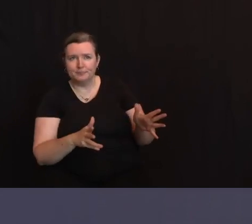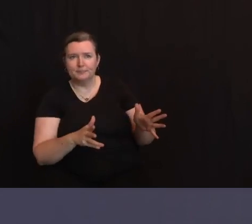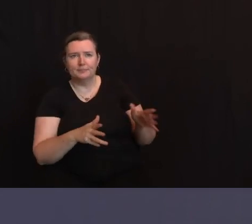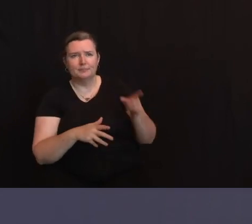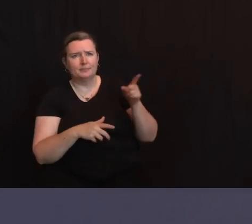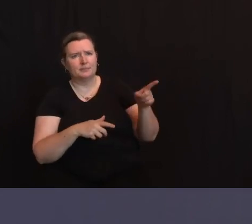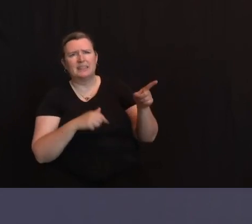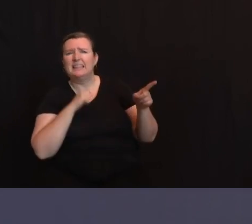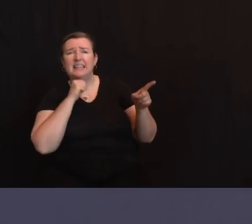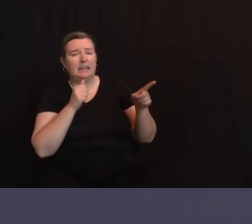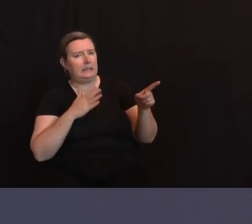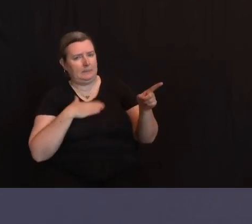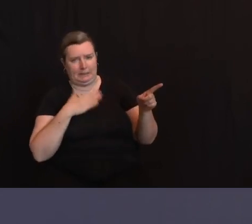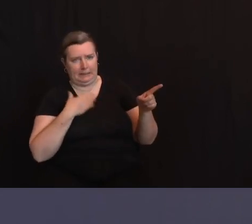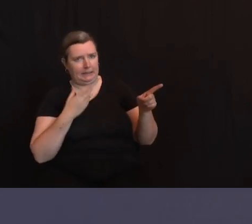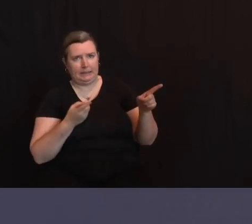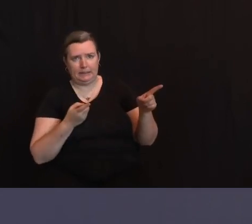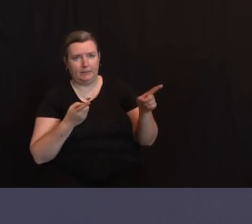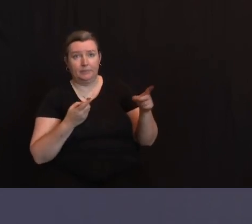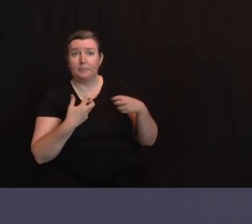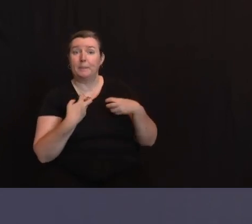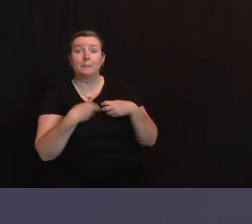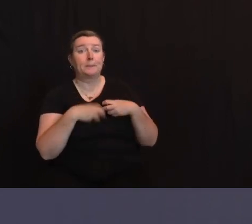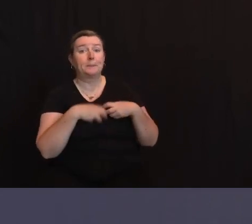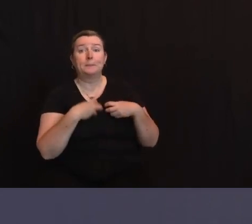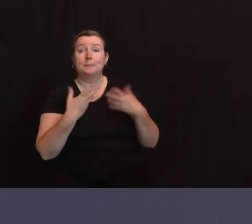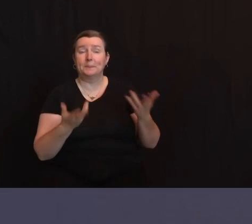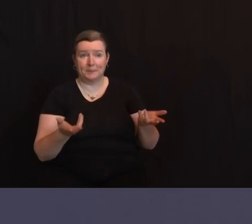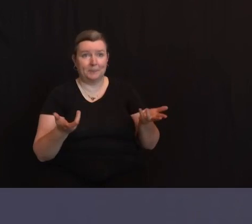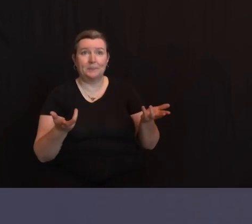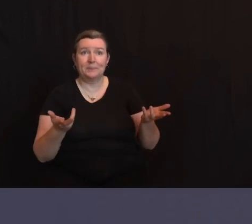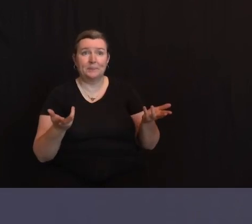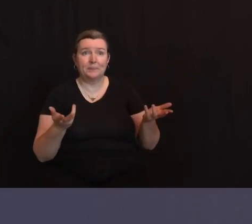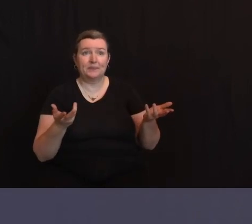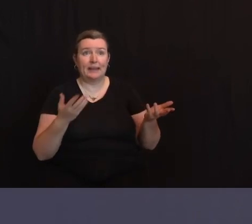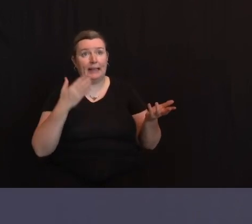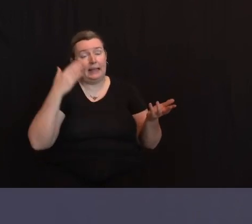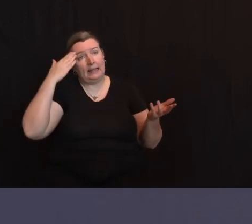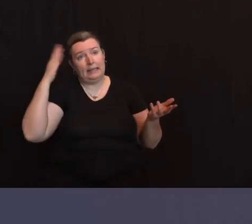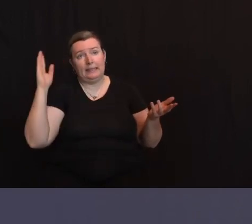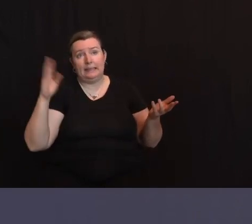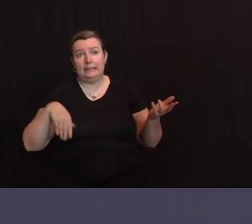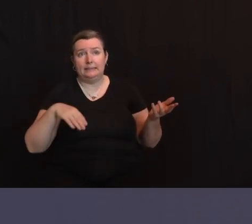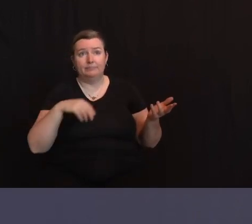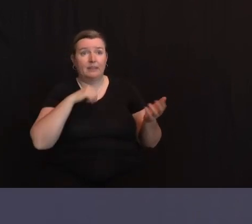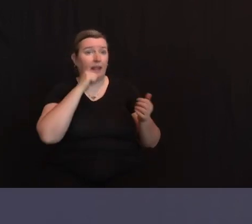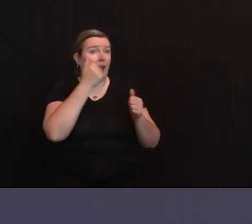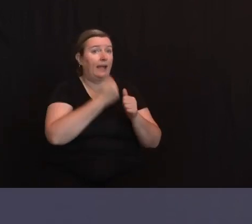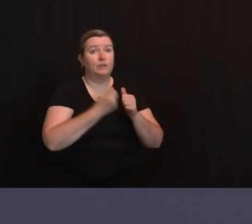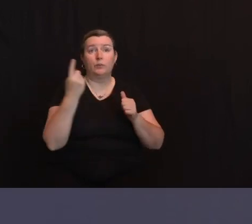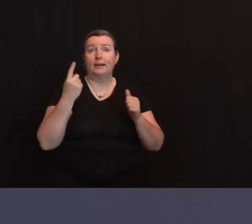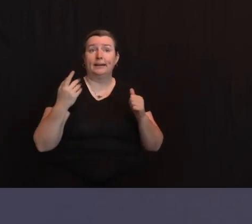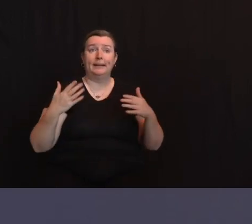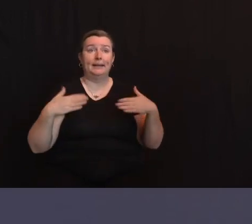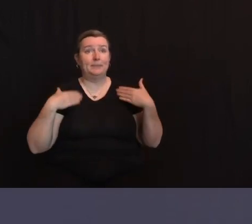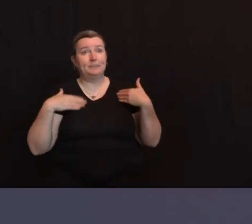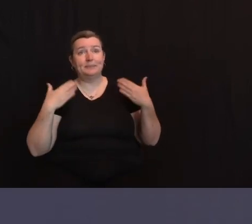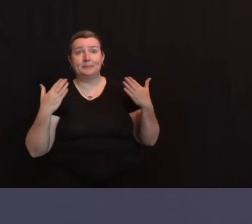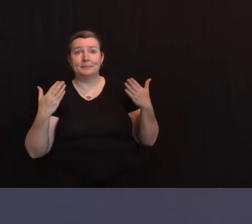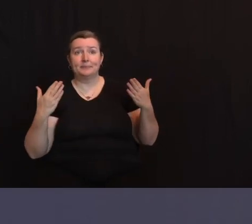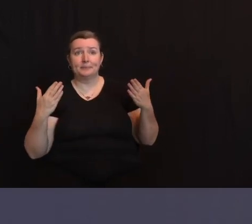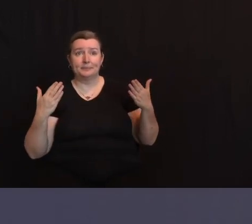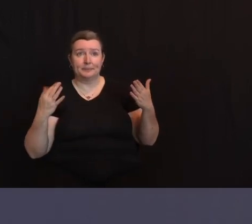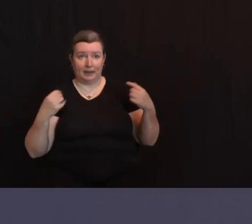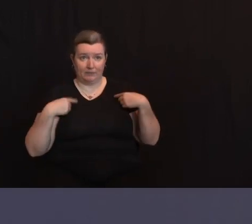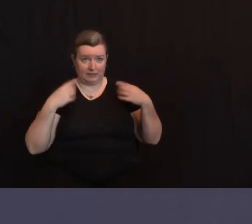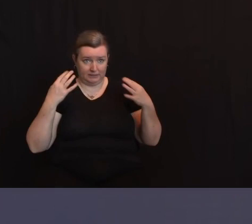and the problem with this is, like everything else, not everyone's happy when you make the call based on the data